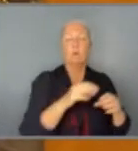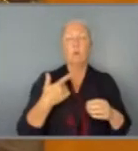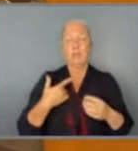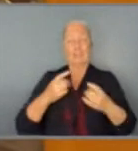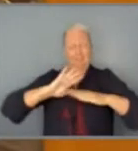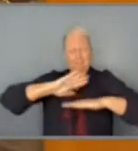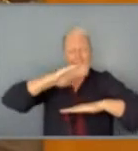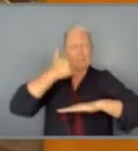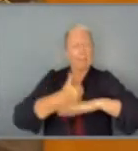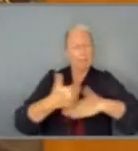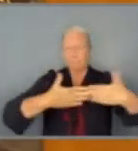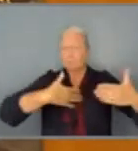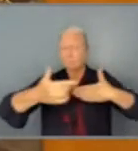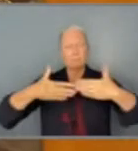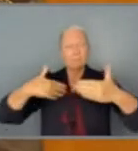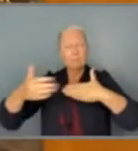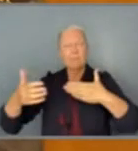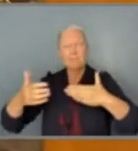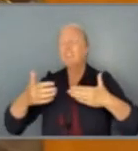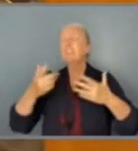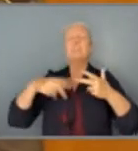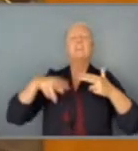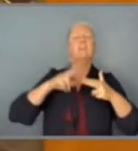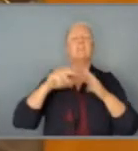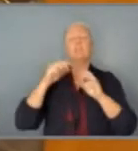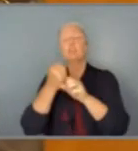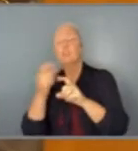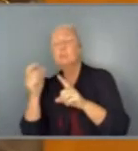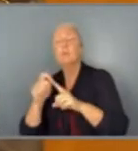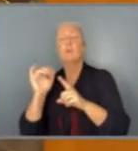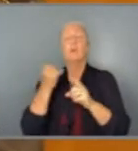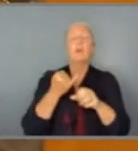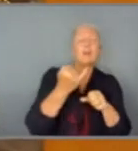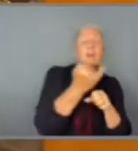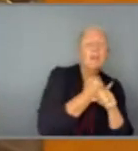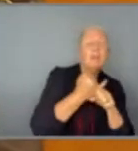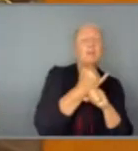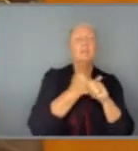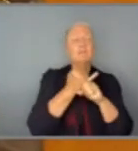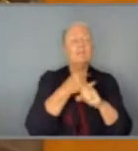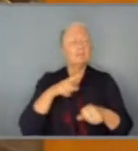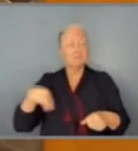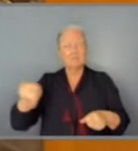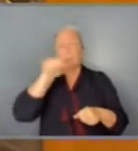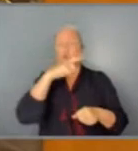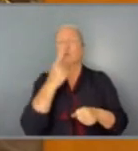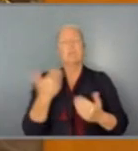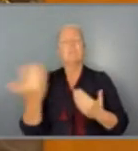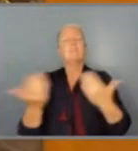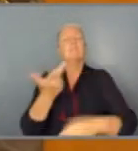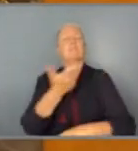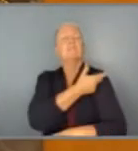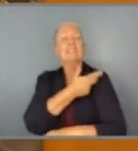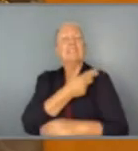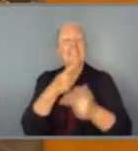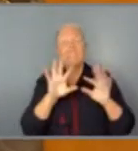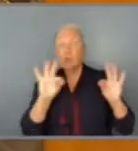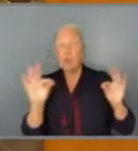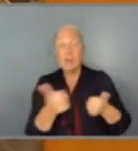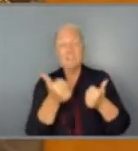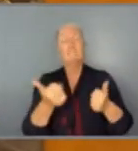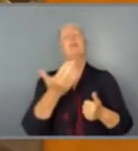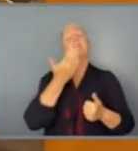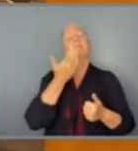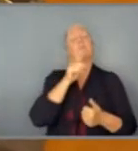there are pharmacies, GPs or other vaccine providers, if they are short of supply, to contact our Vaccine